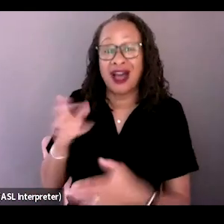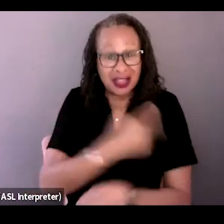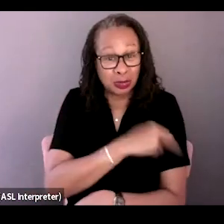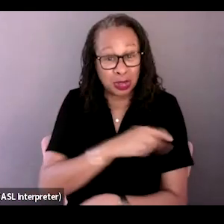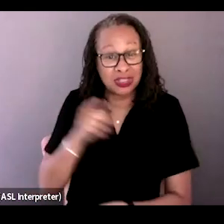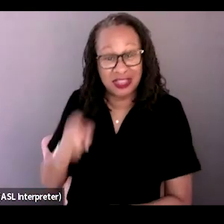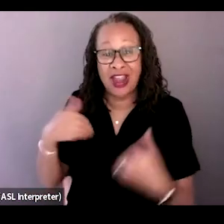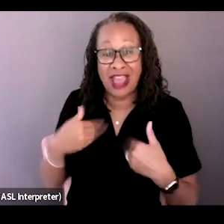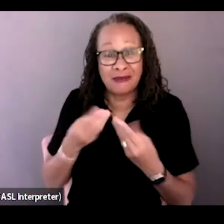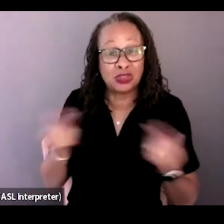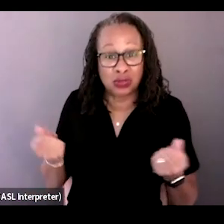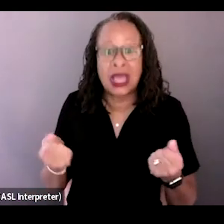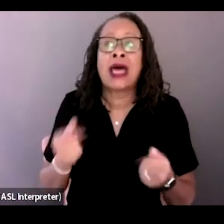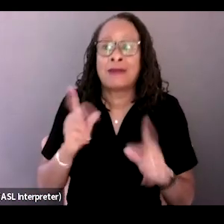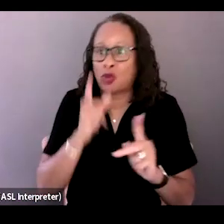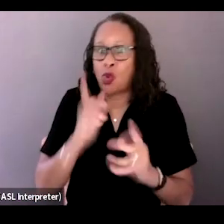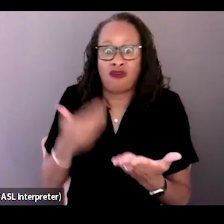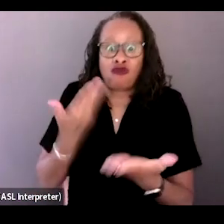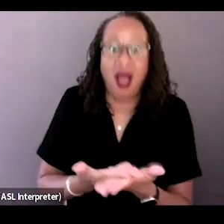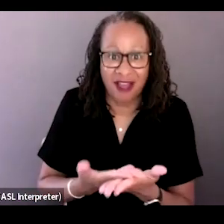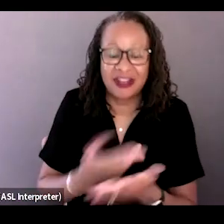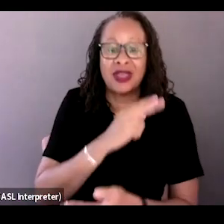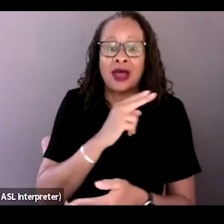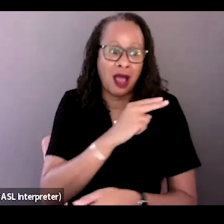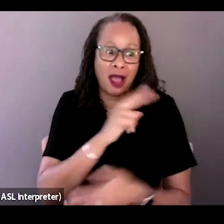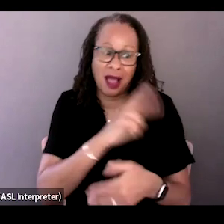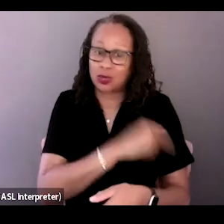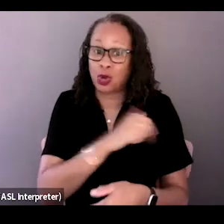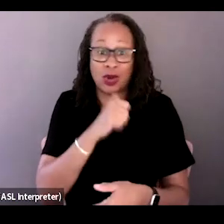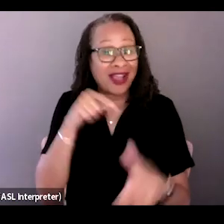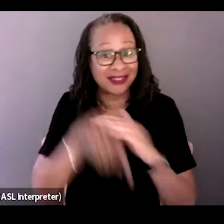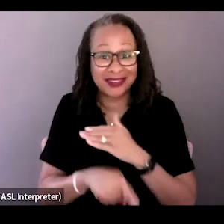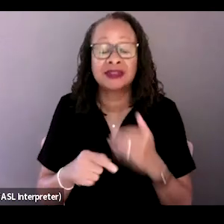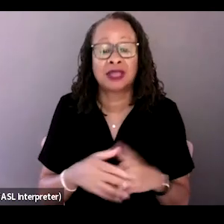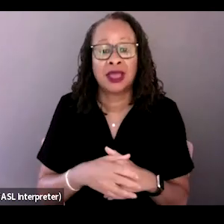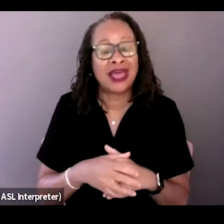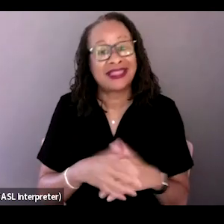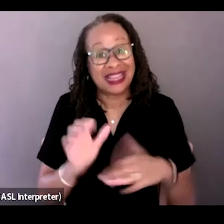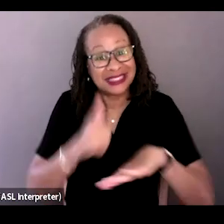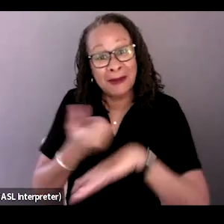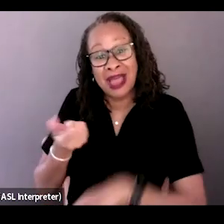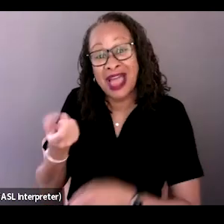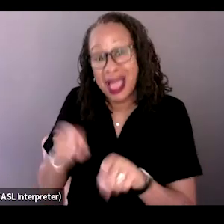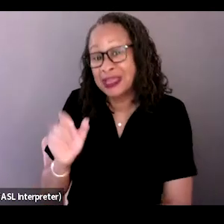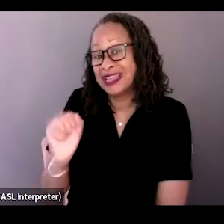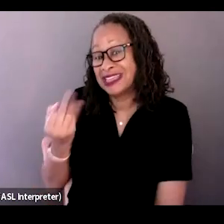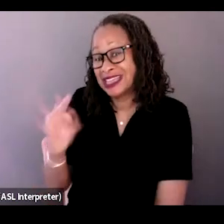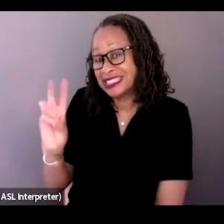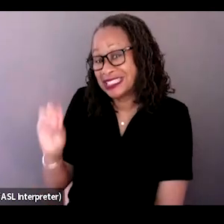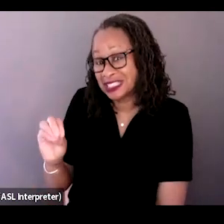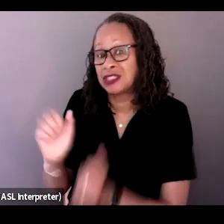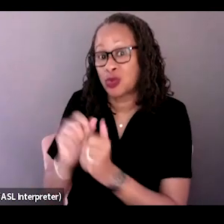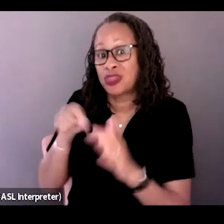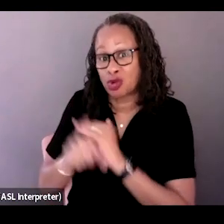of women that actually made it to the hospital. But that what was going on, what was set forth in the 1960s with that murder of Patrice Lumumba,